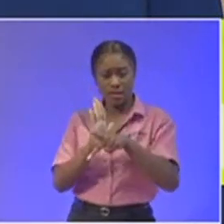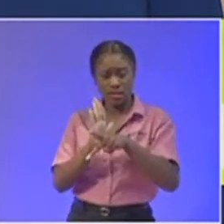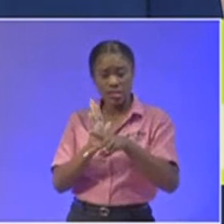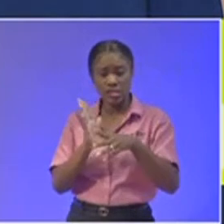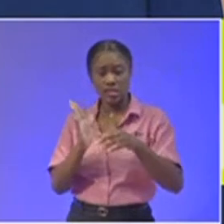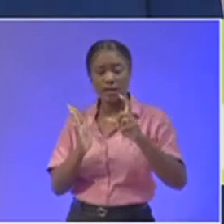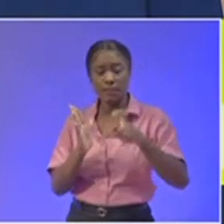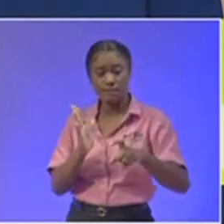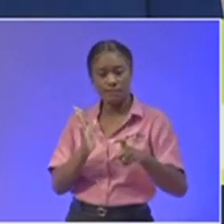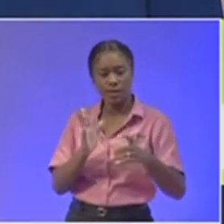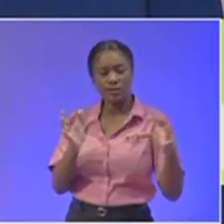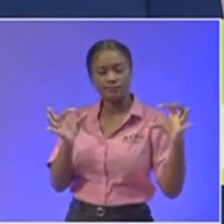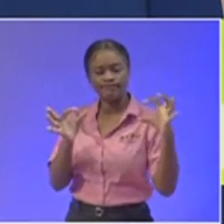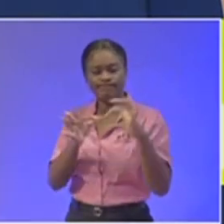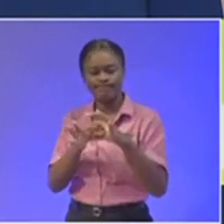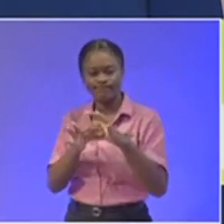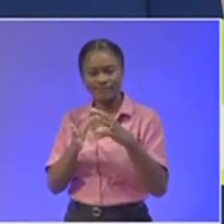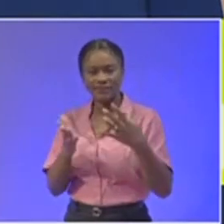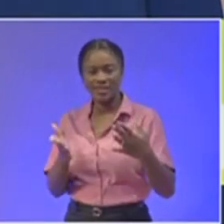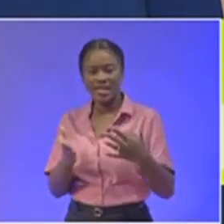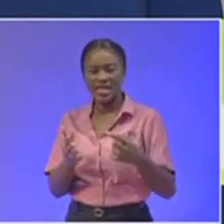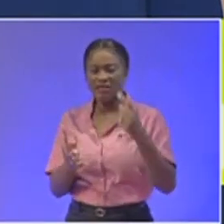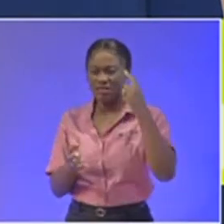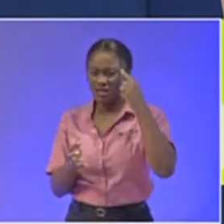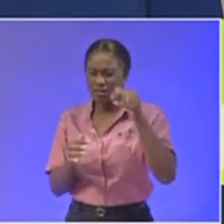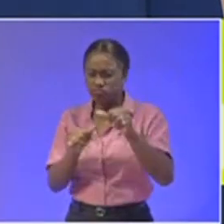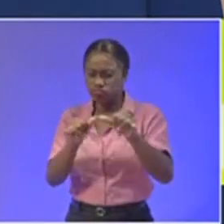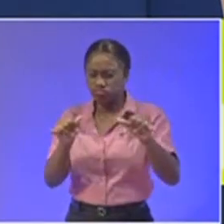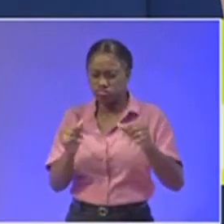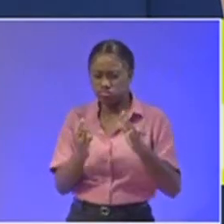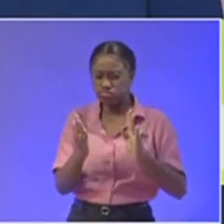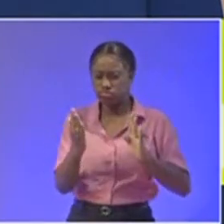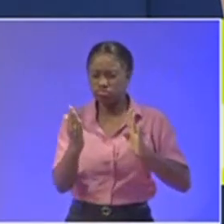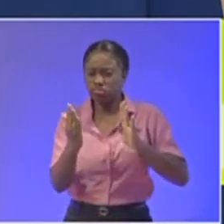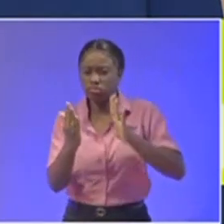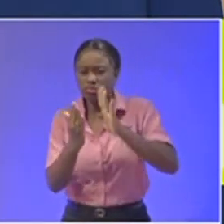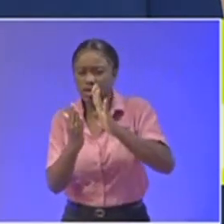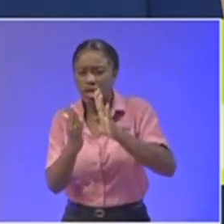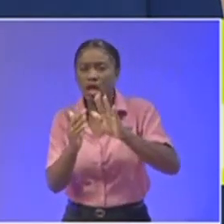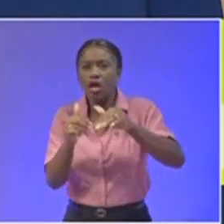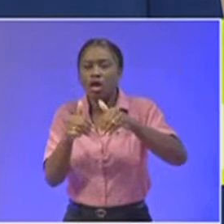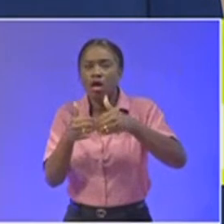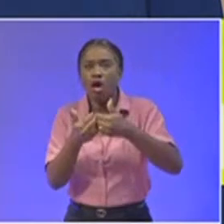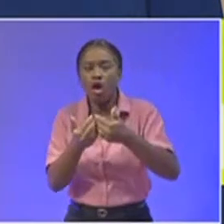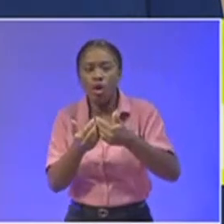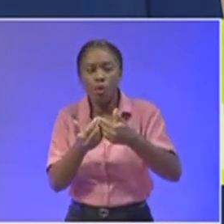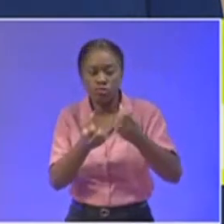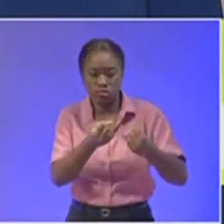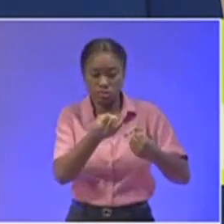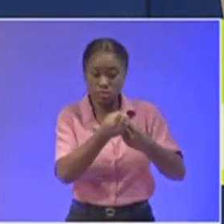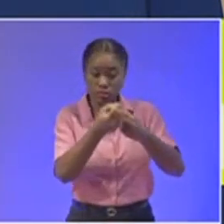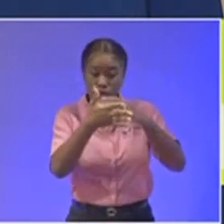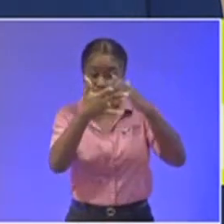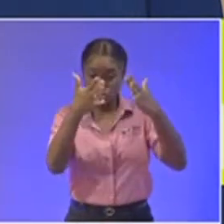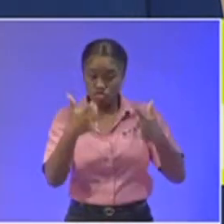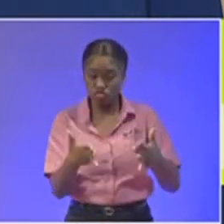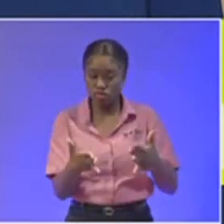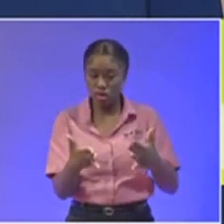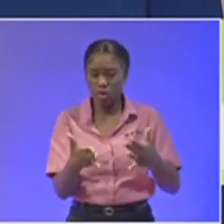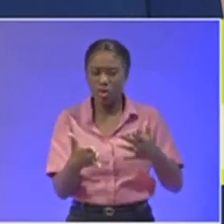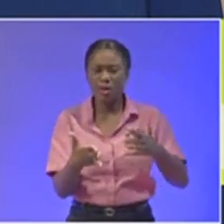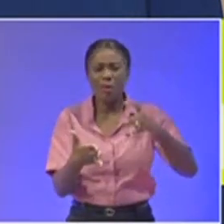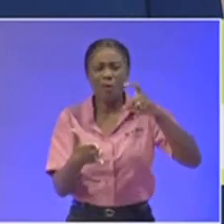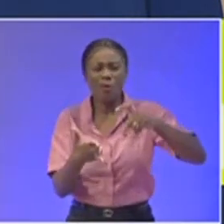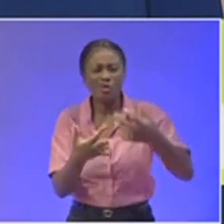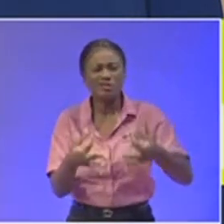So if we're taking an ecological systems approach to the way in which we are building out our intervention, then inherent in that